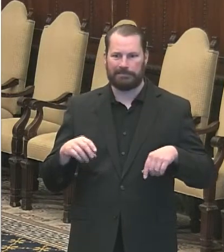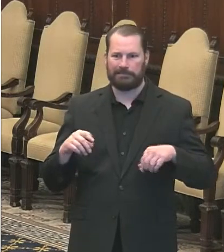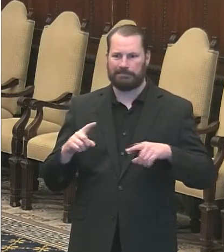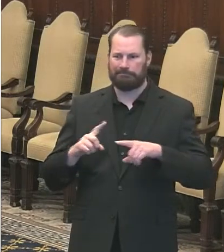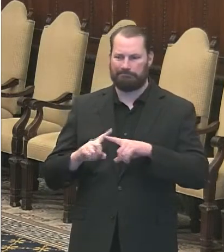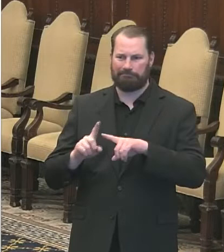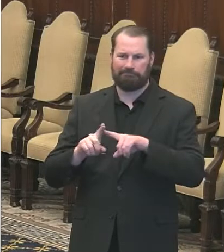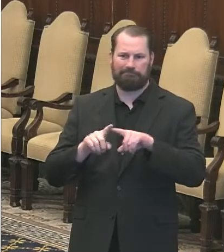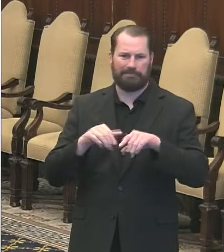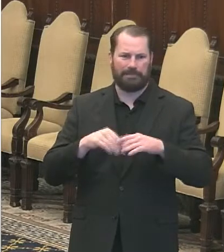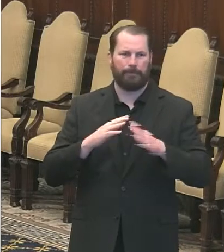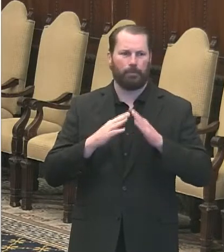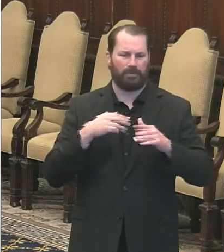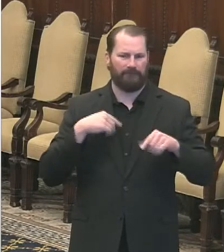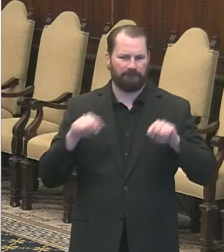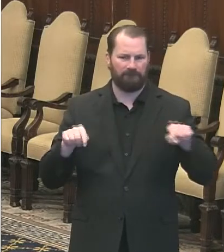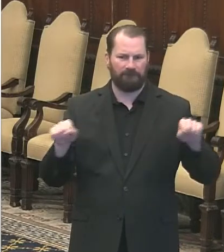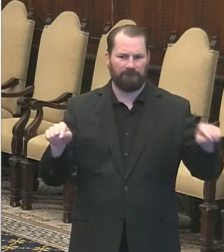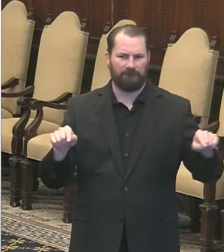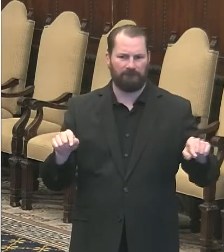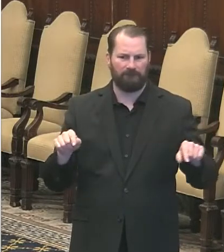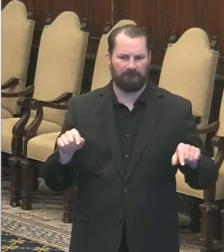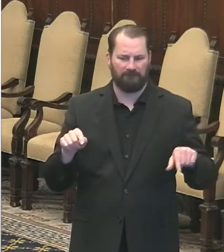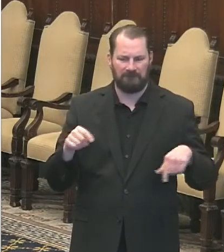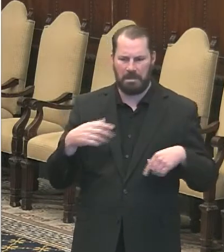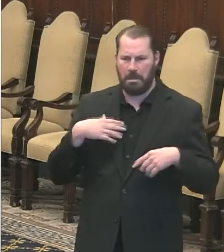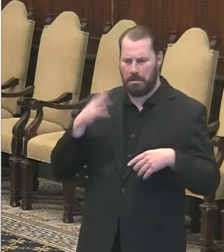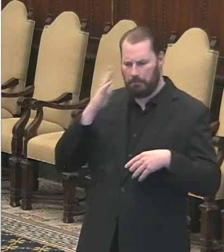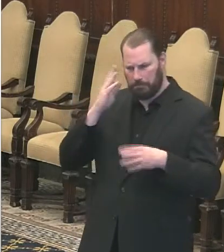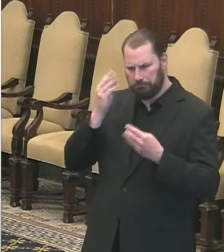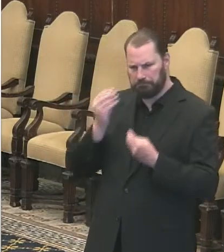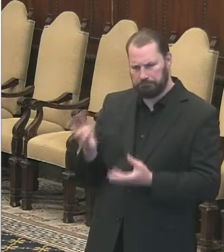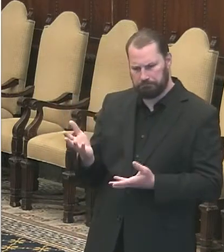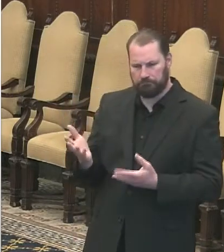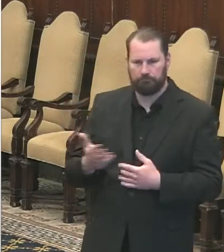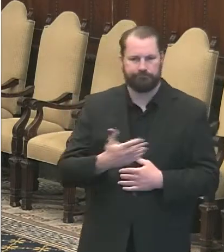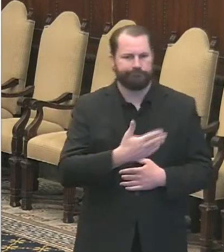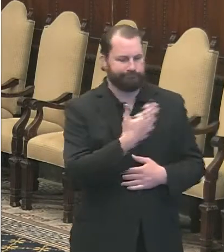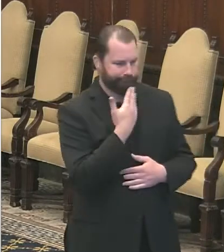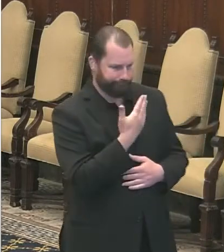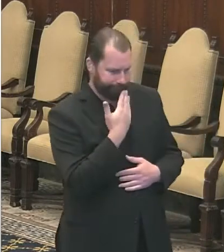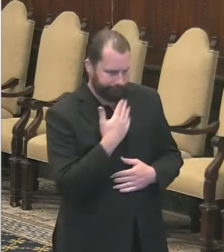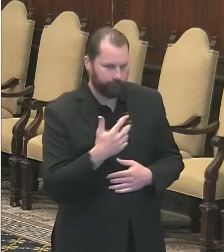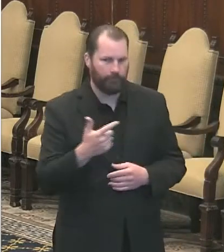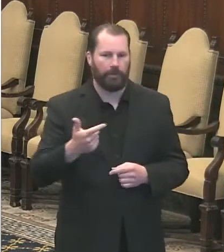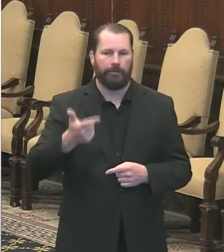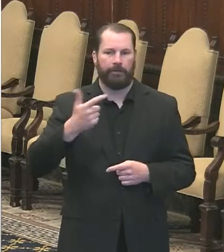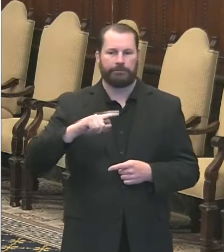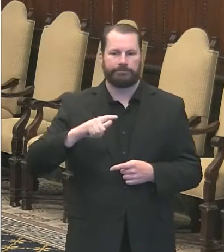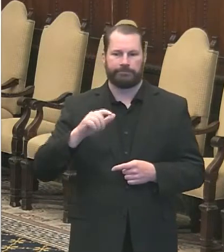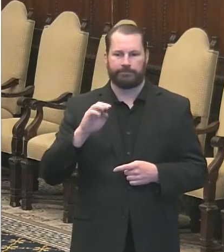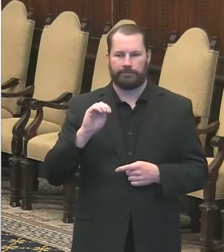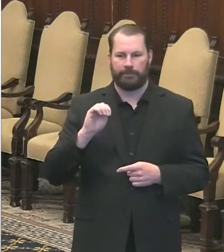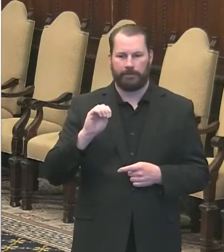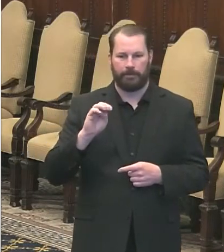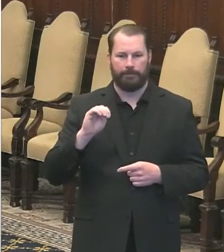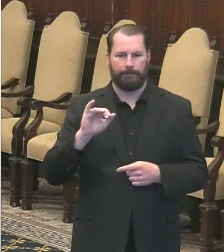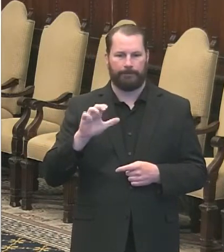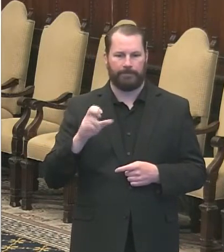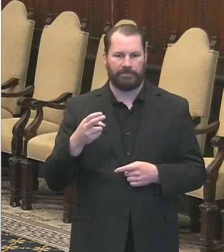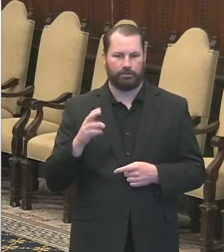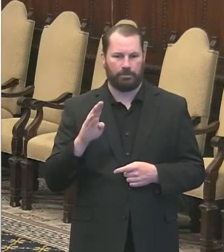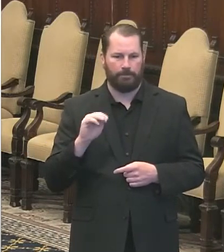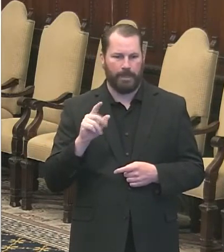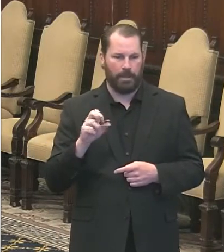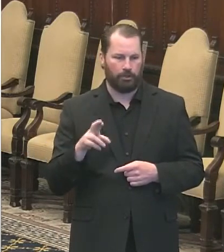Thank you. We're going to go to Mitch Blocker now with NBC 10. Good afternoon, Mr. Mayor. I'm